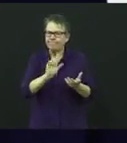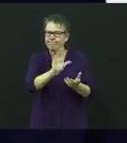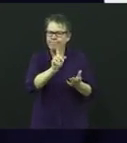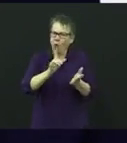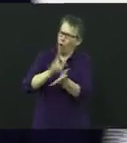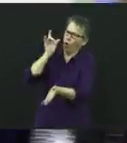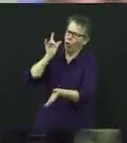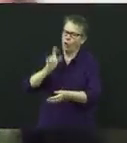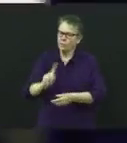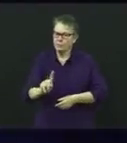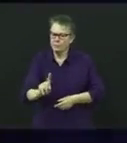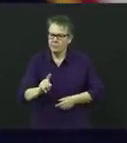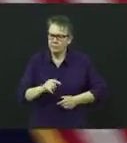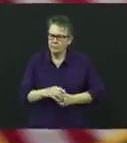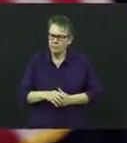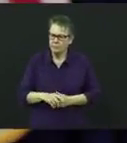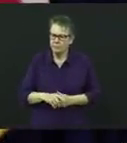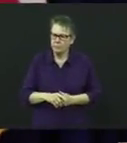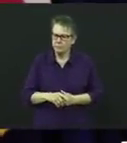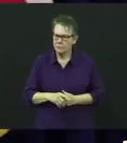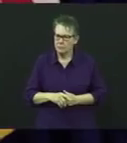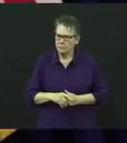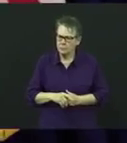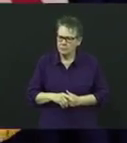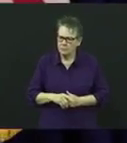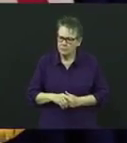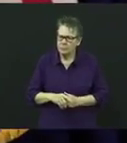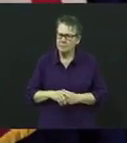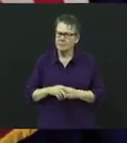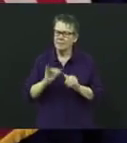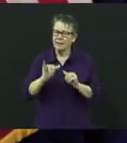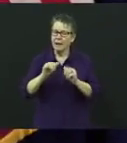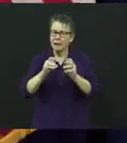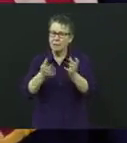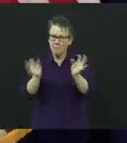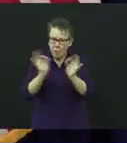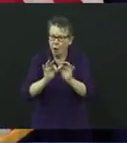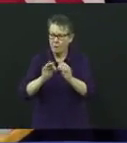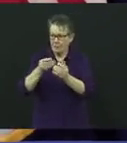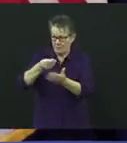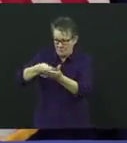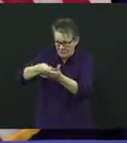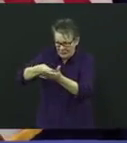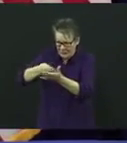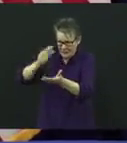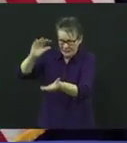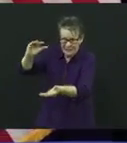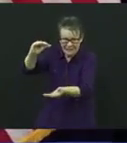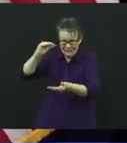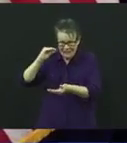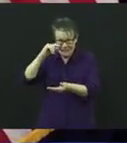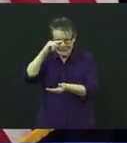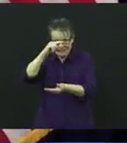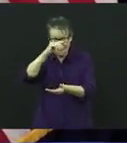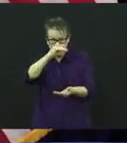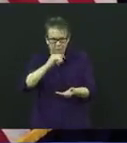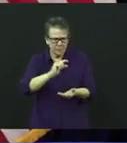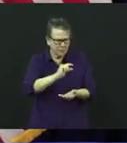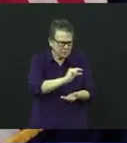say two things very briefly. You can't argue with why folks are as desperate as they are, given